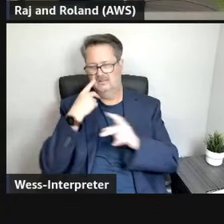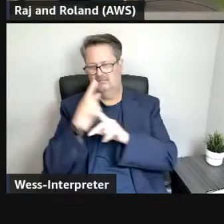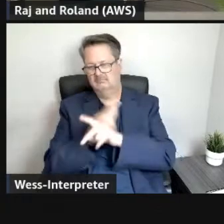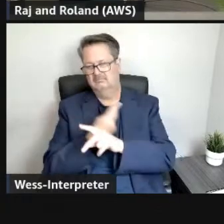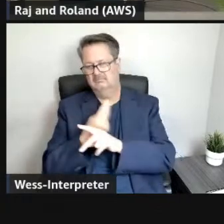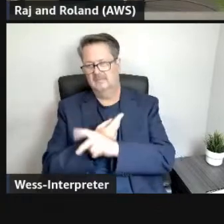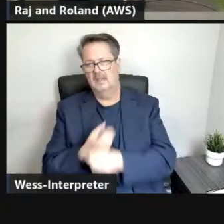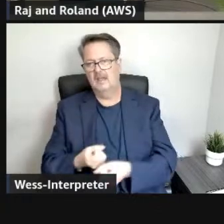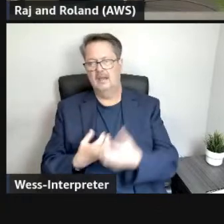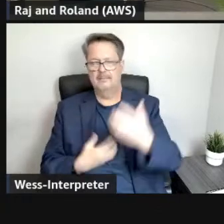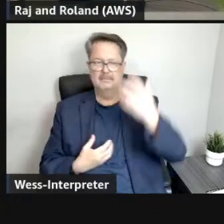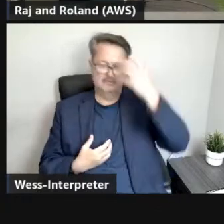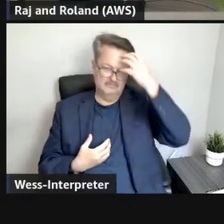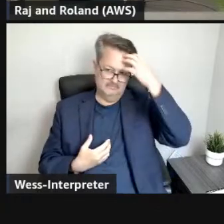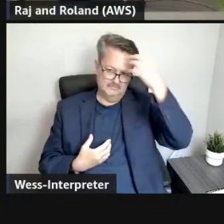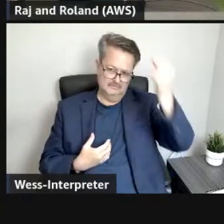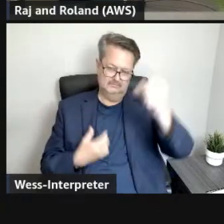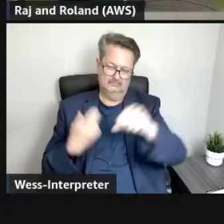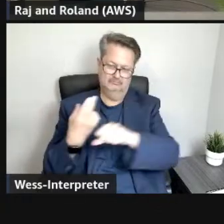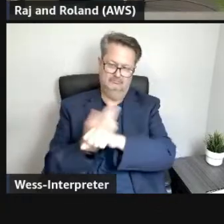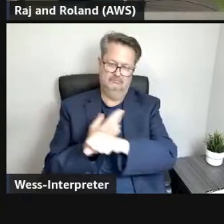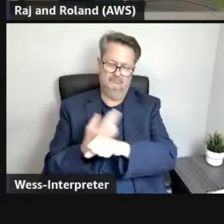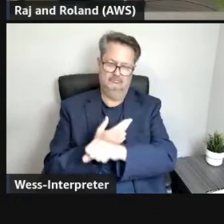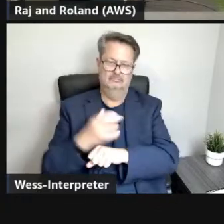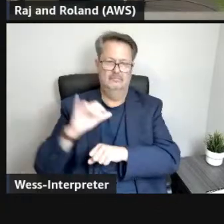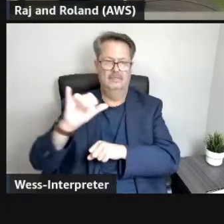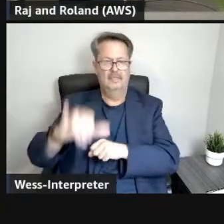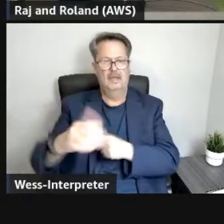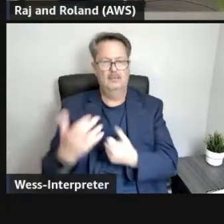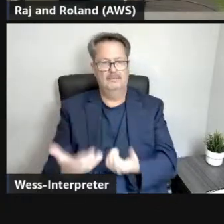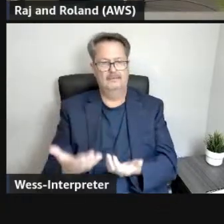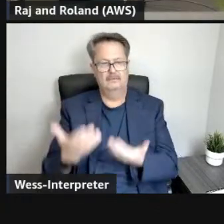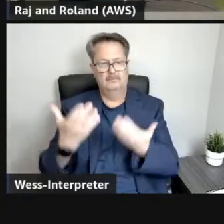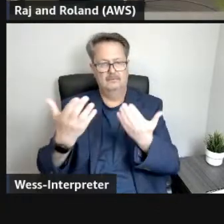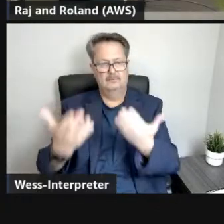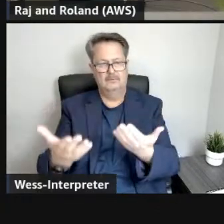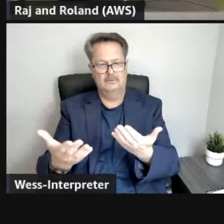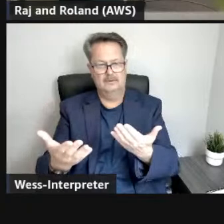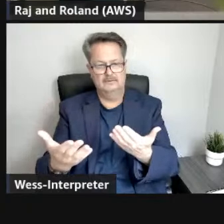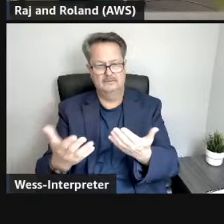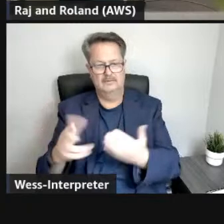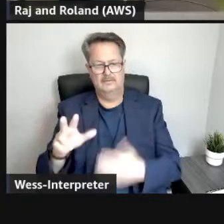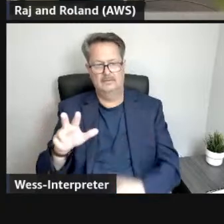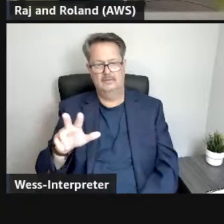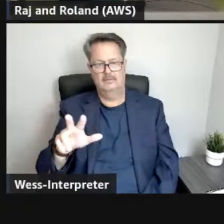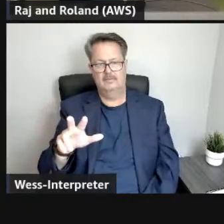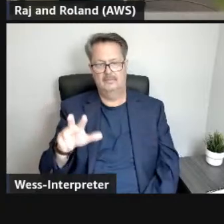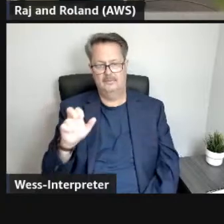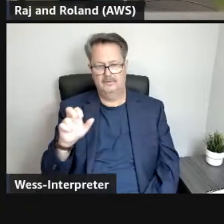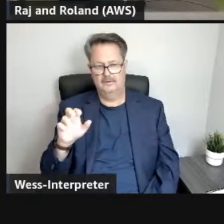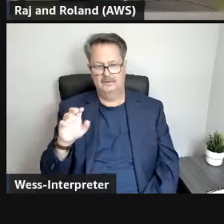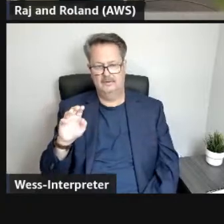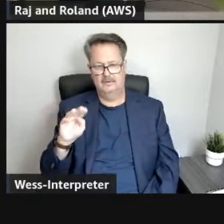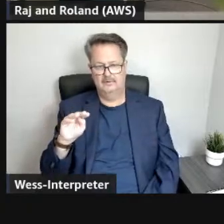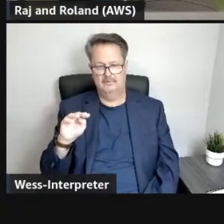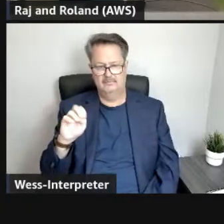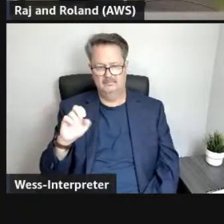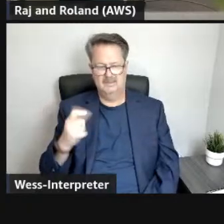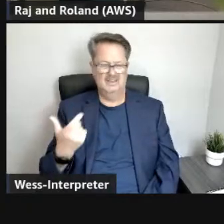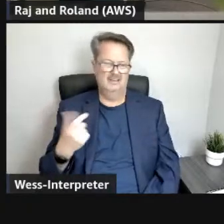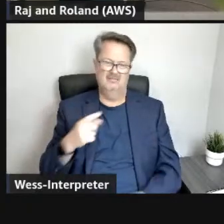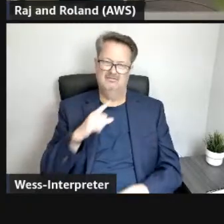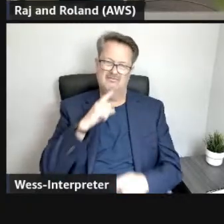it's using. So in this case, we've requested 300 meg of data, but it's actually only using